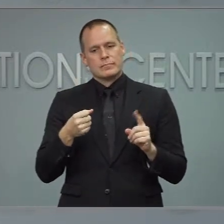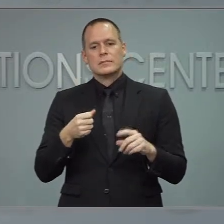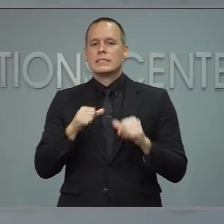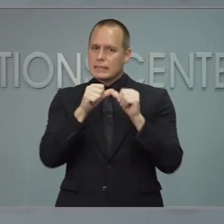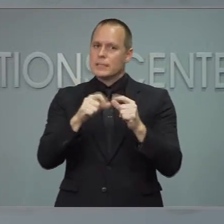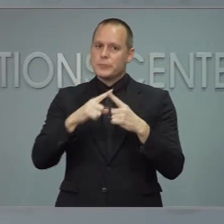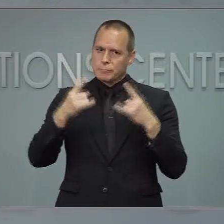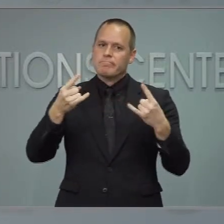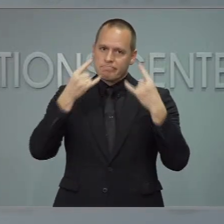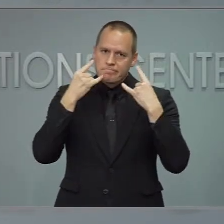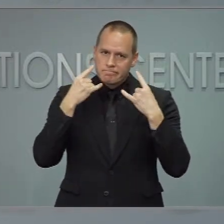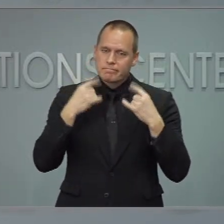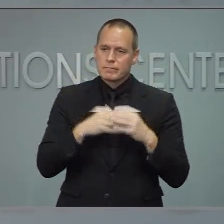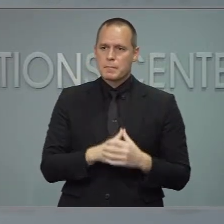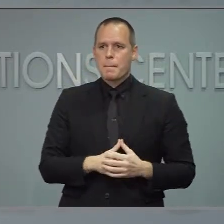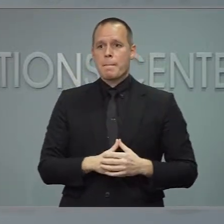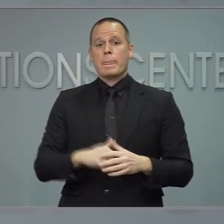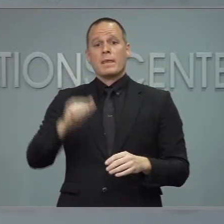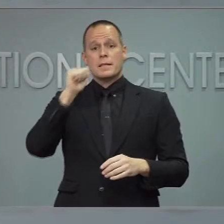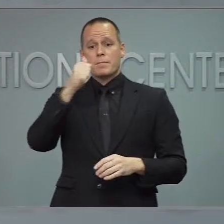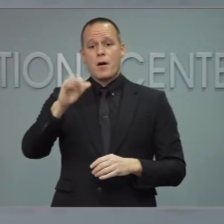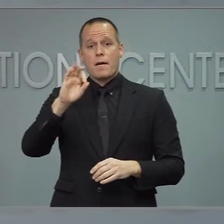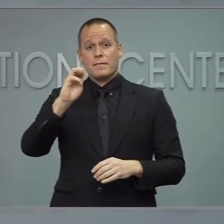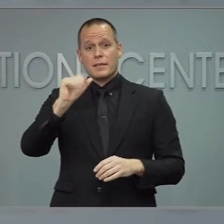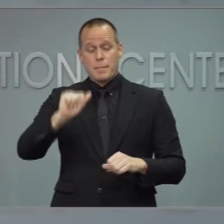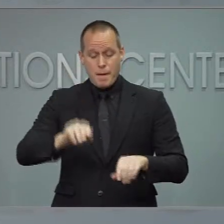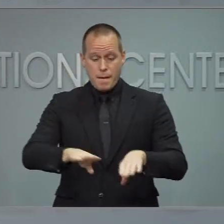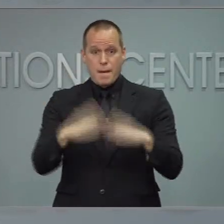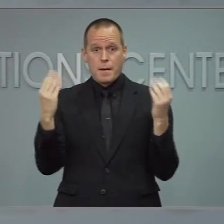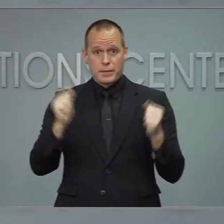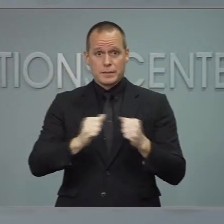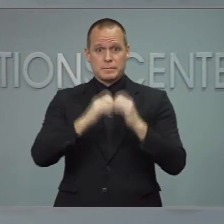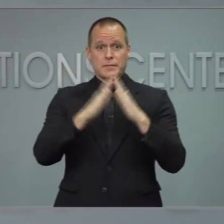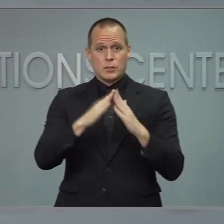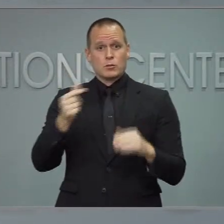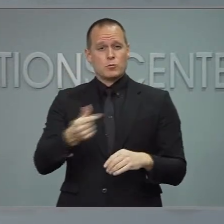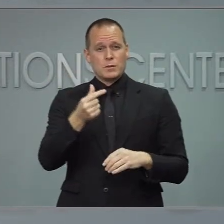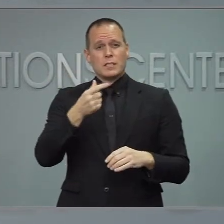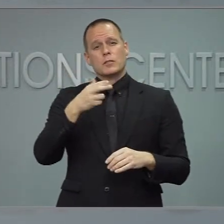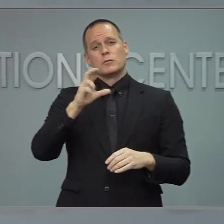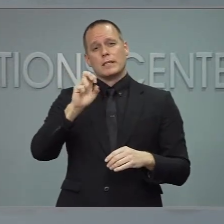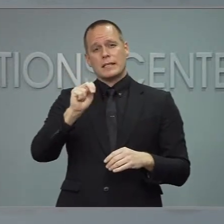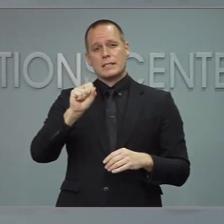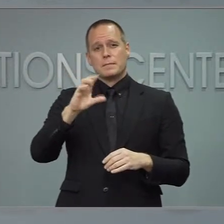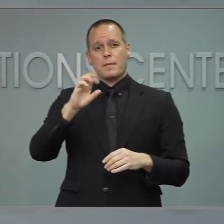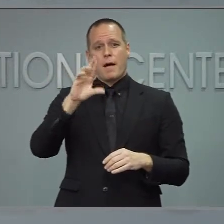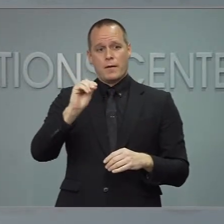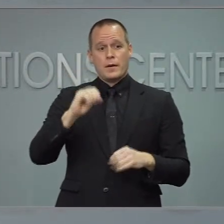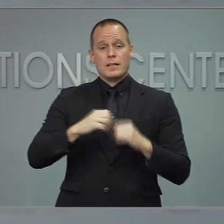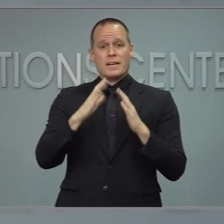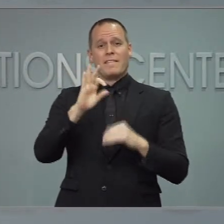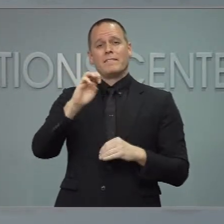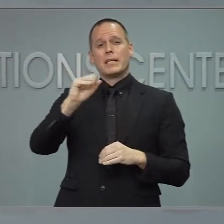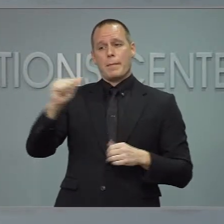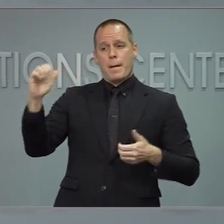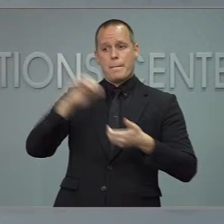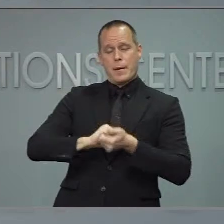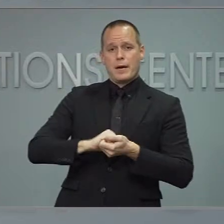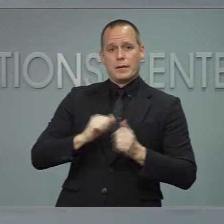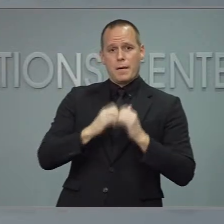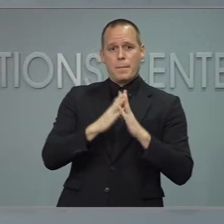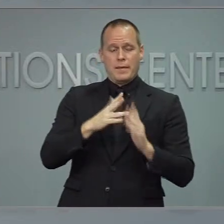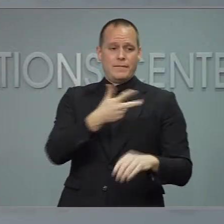FEMA-supported vaccine site on its opening day in Greensboro. This vaccination center will run for 8 weeks and aims to give about